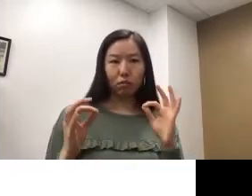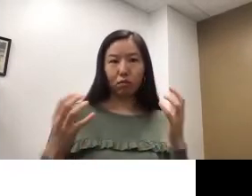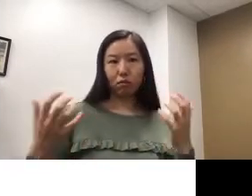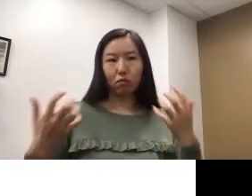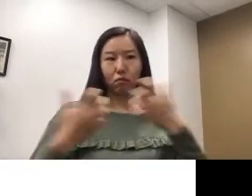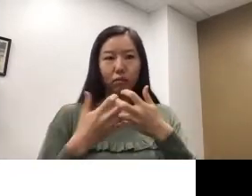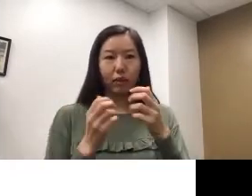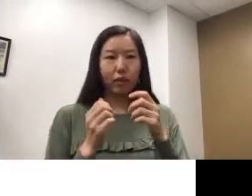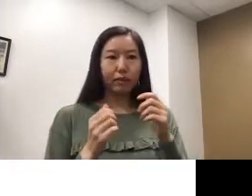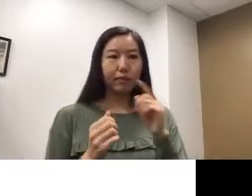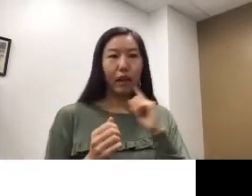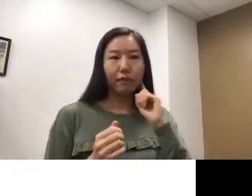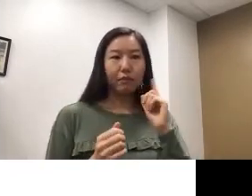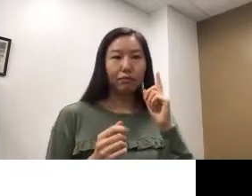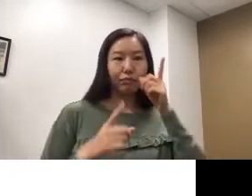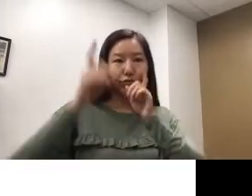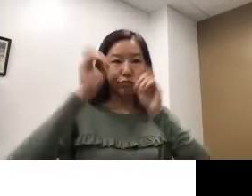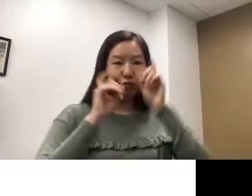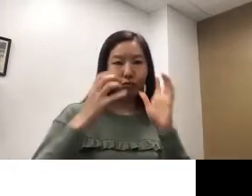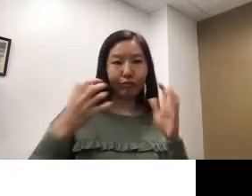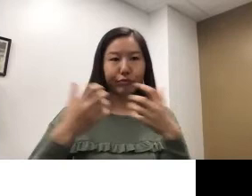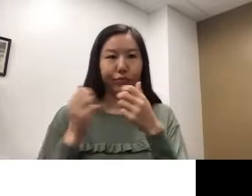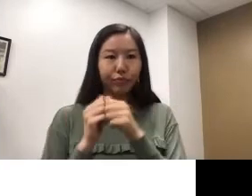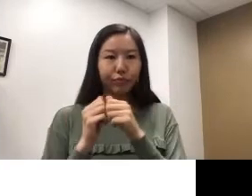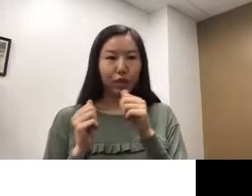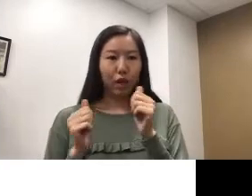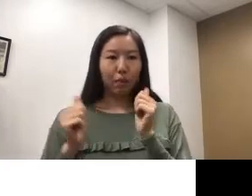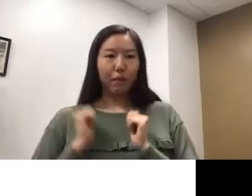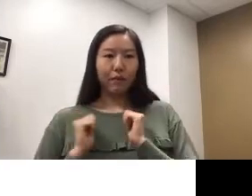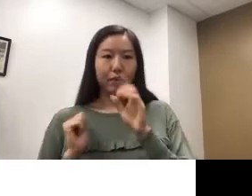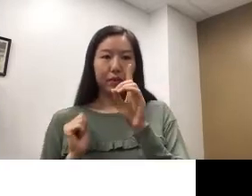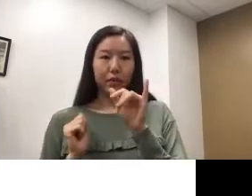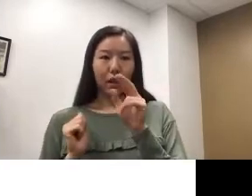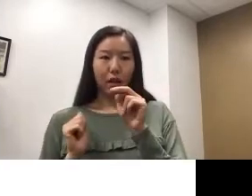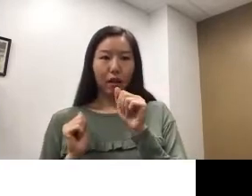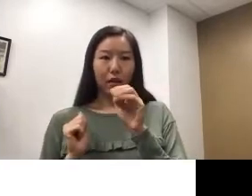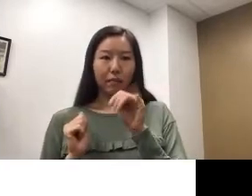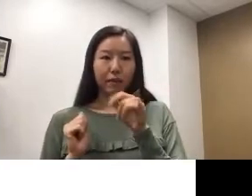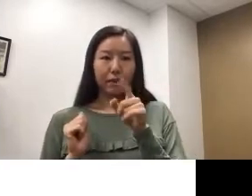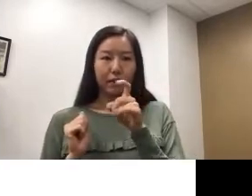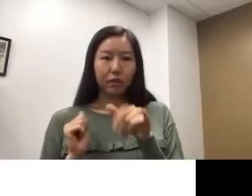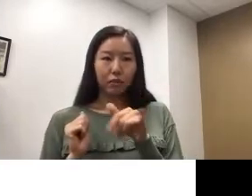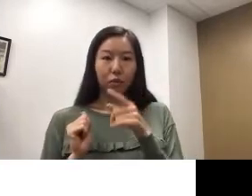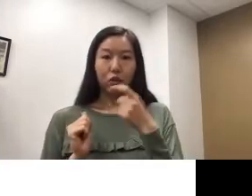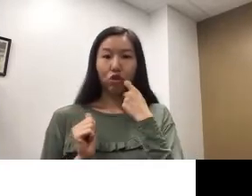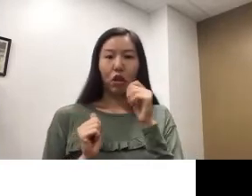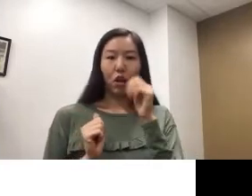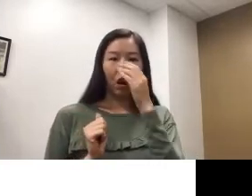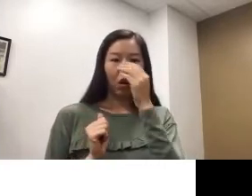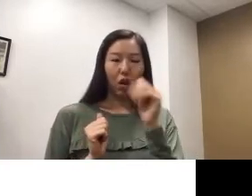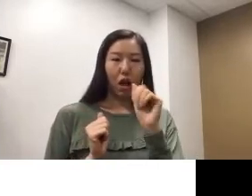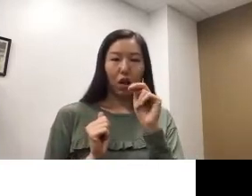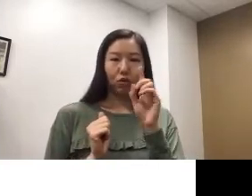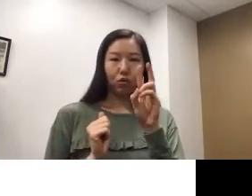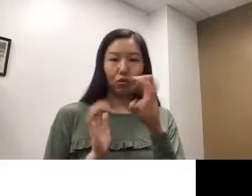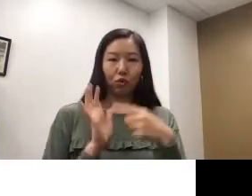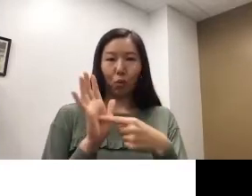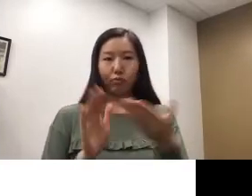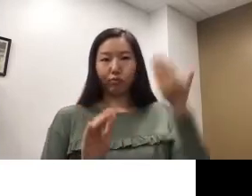dynamics. And it was important for us to have a deaf person develop this and be involved and have a deaf